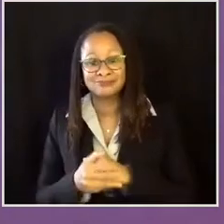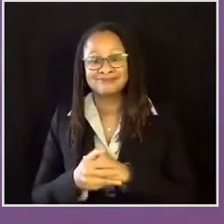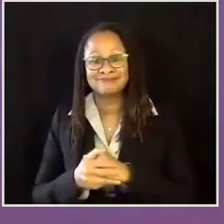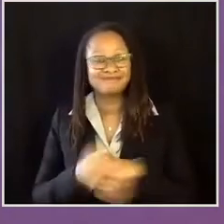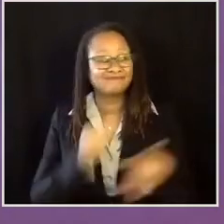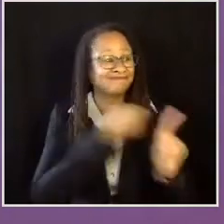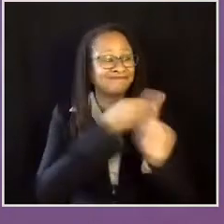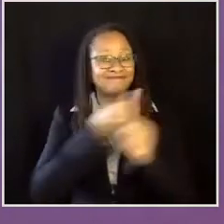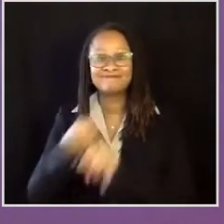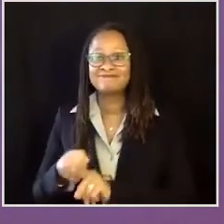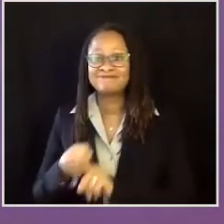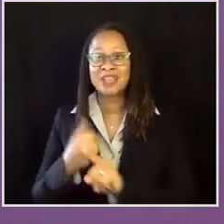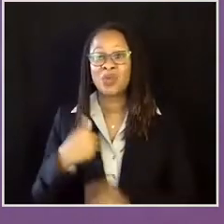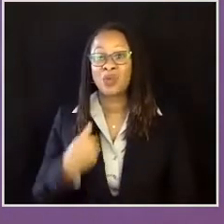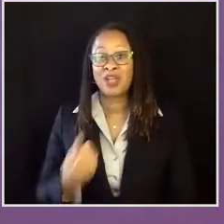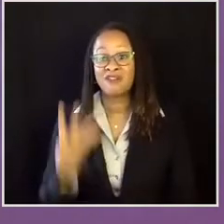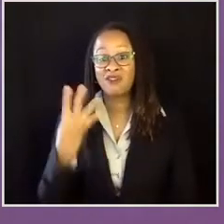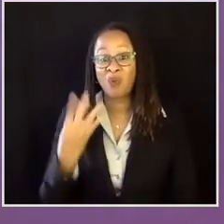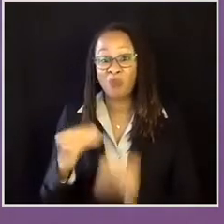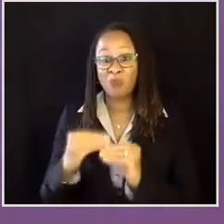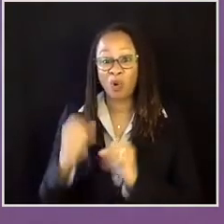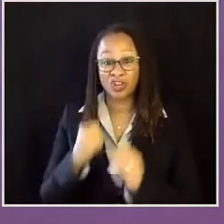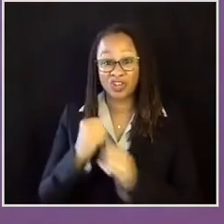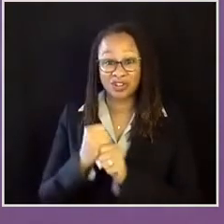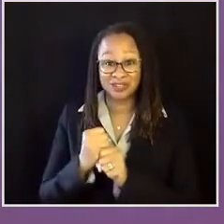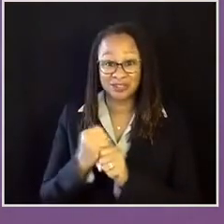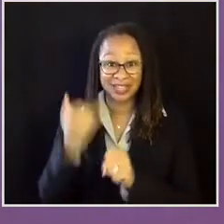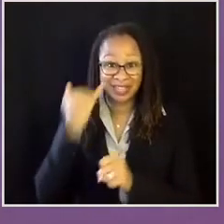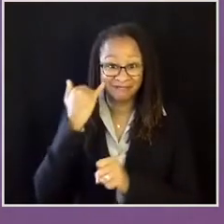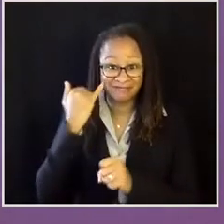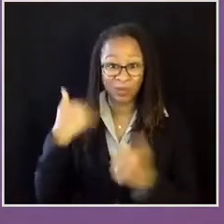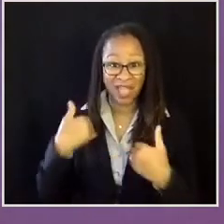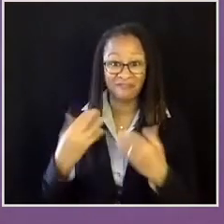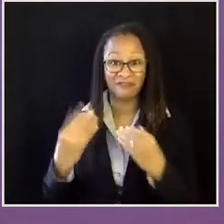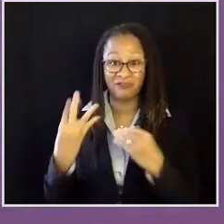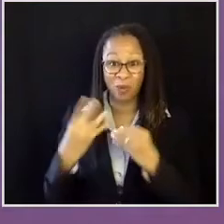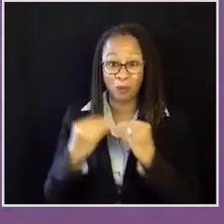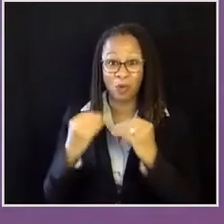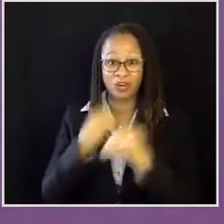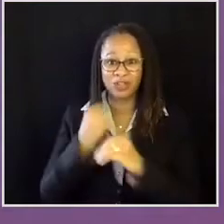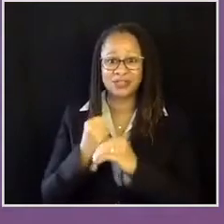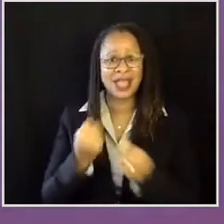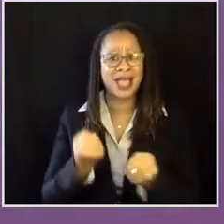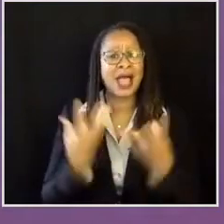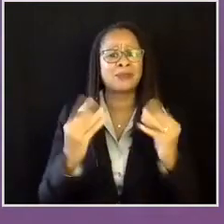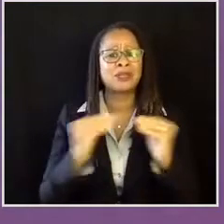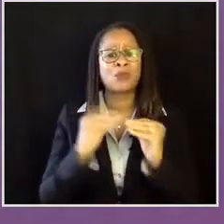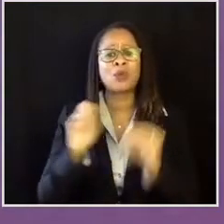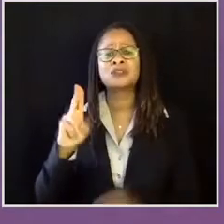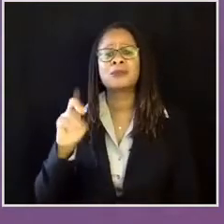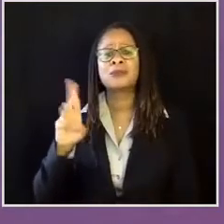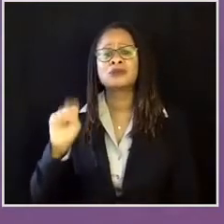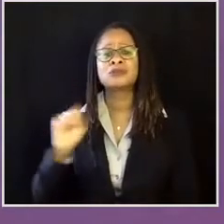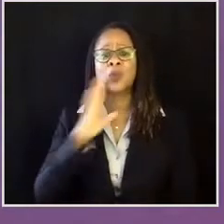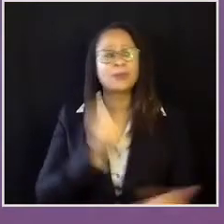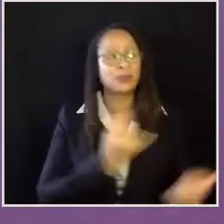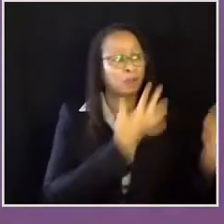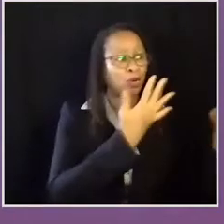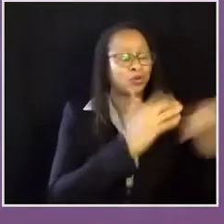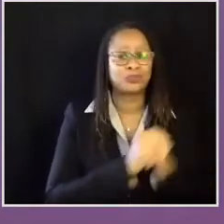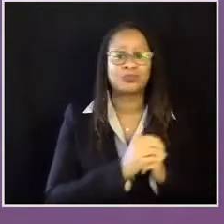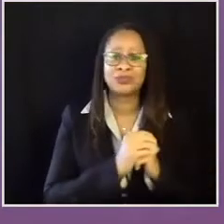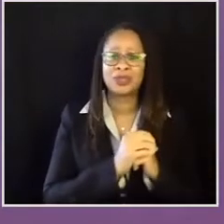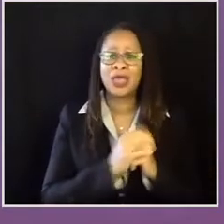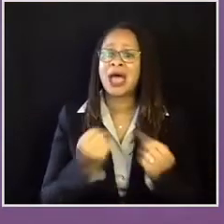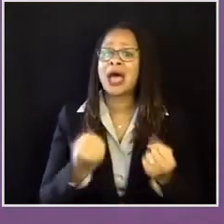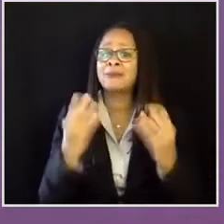If we have four more years of Trump's climate denial, how many suburbs will be burned in wildfires? How many suburban